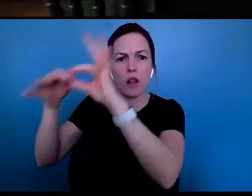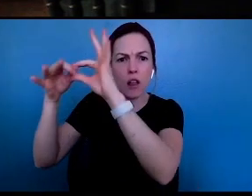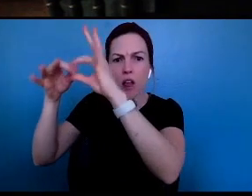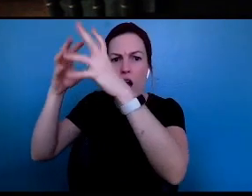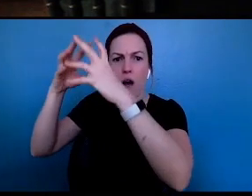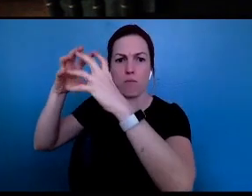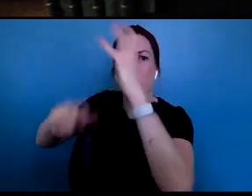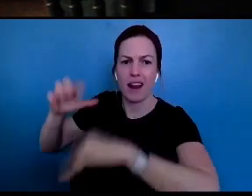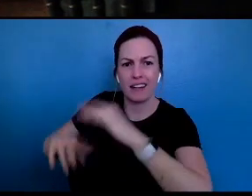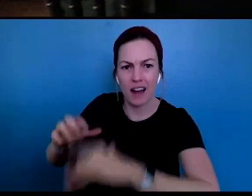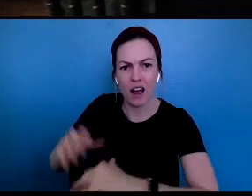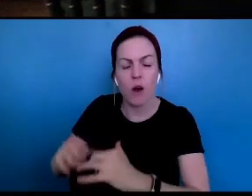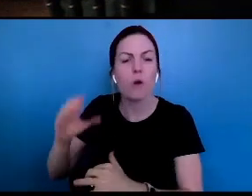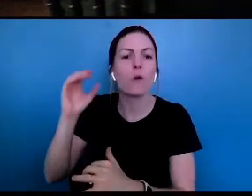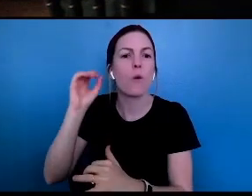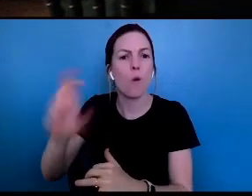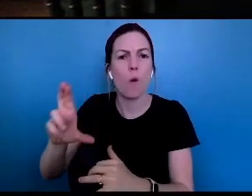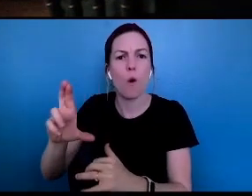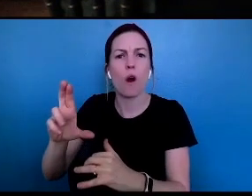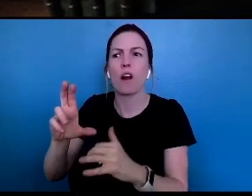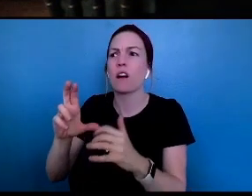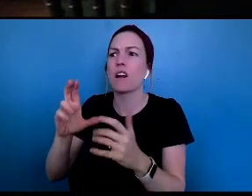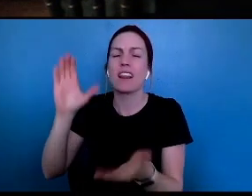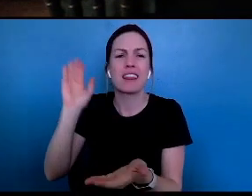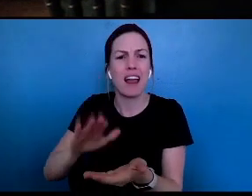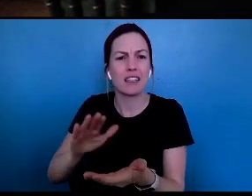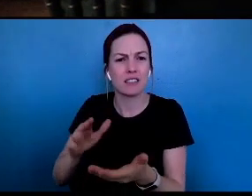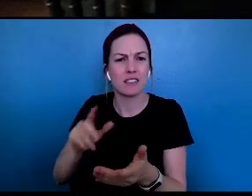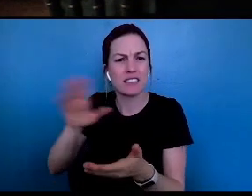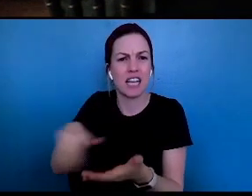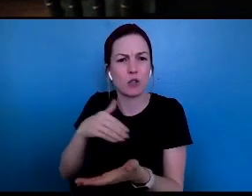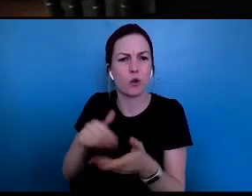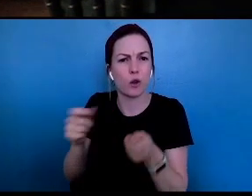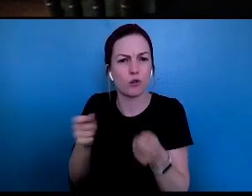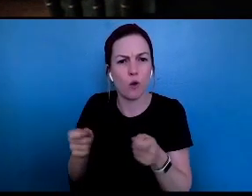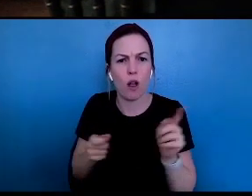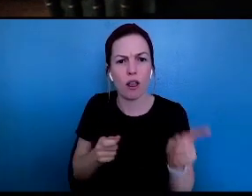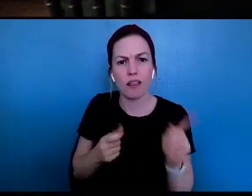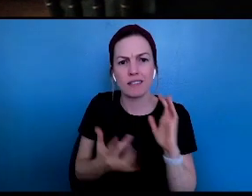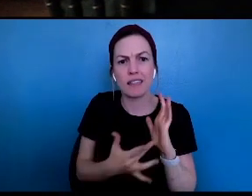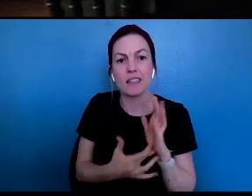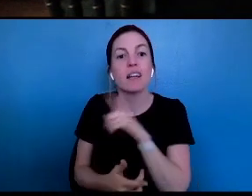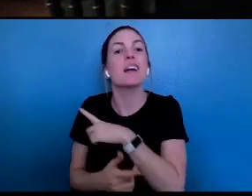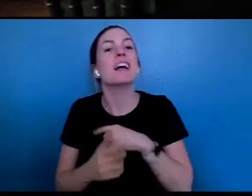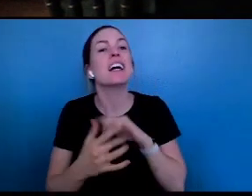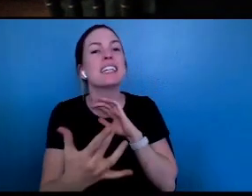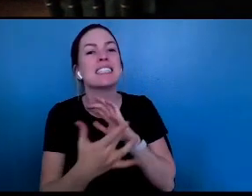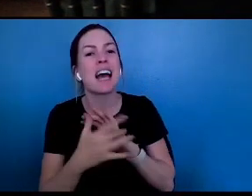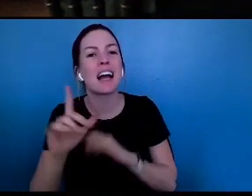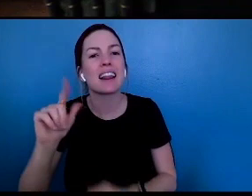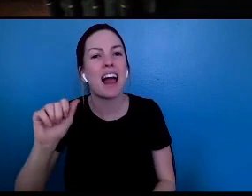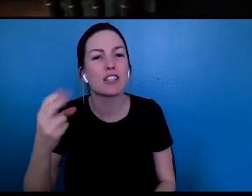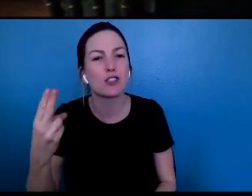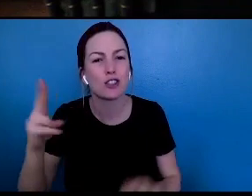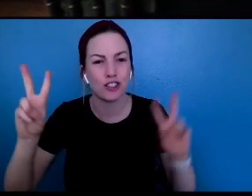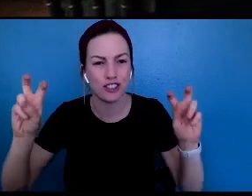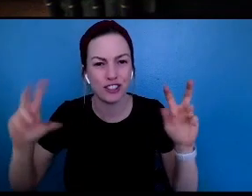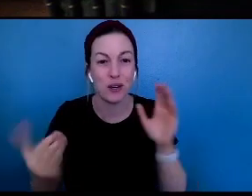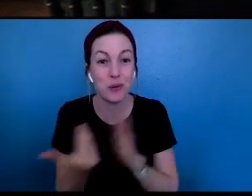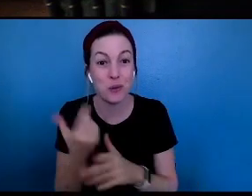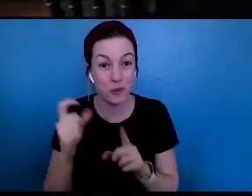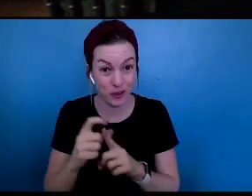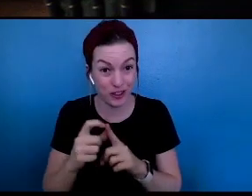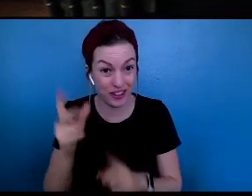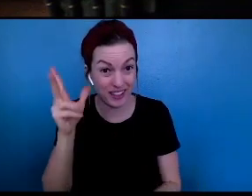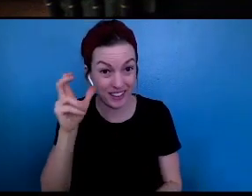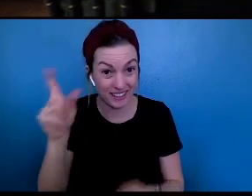control. Do you want to explain that a little bit more for us? It's called techlash, right? Like people are new to this idea.